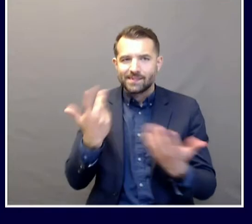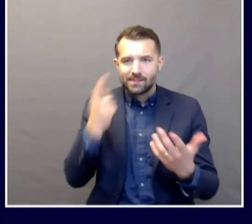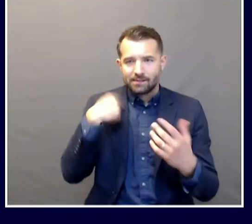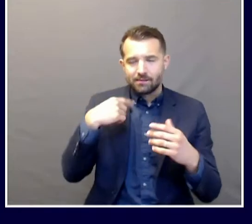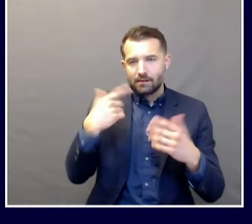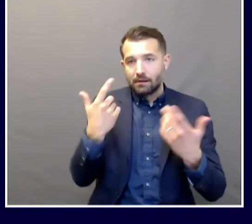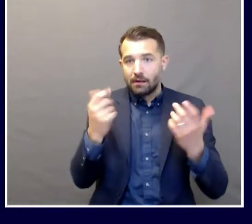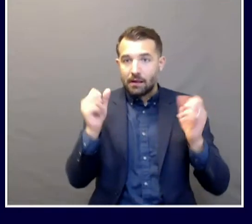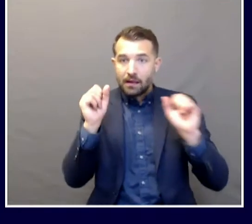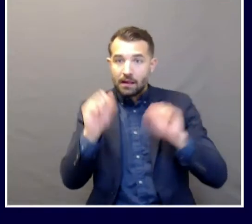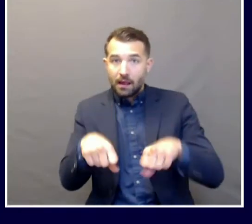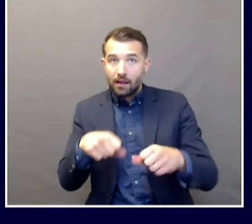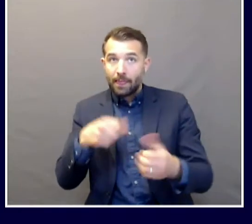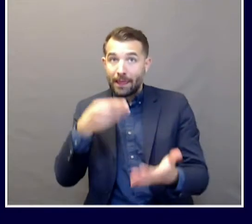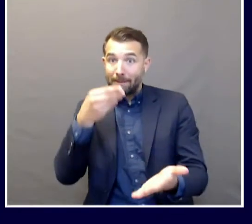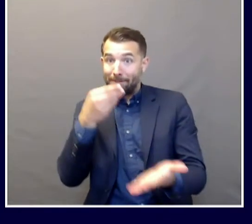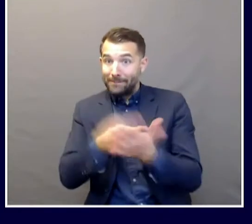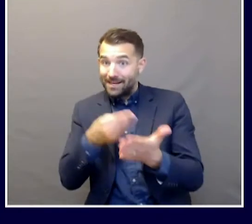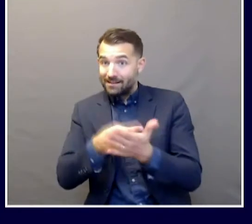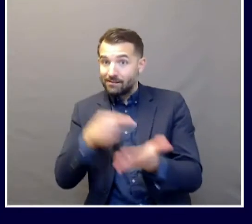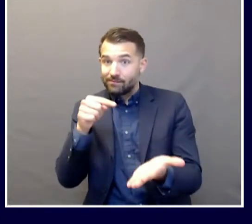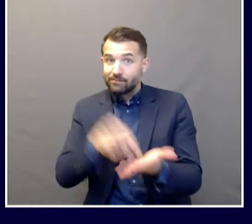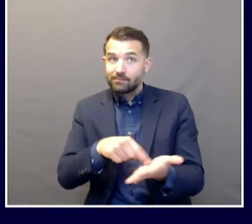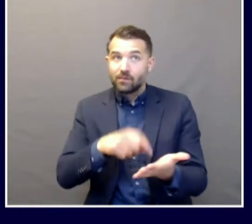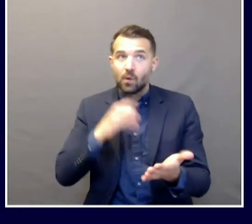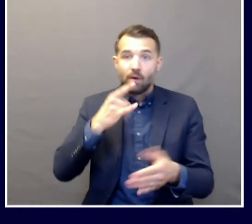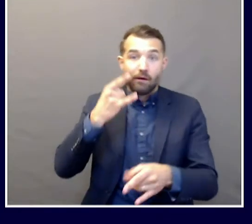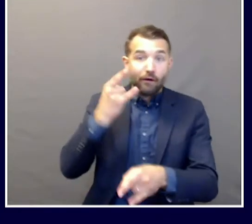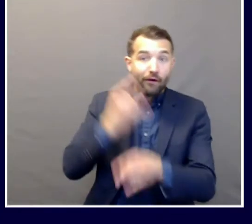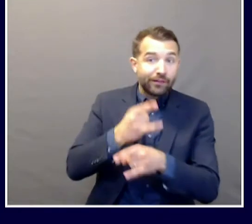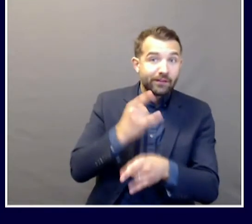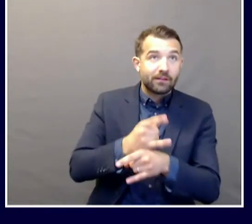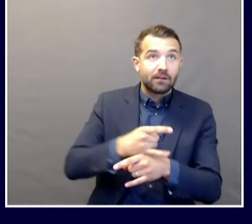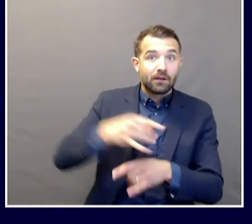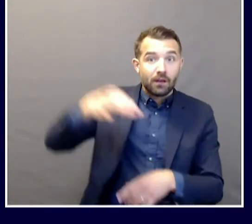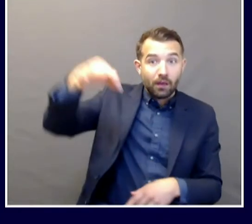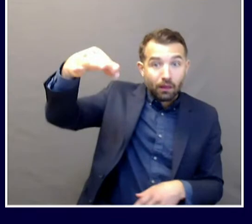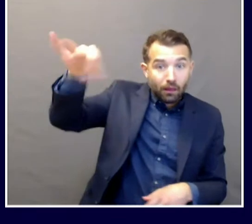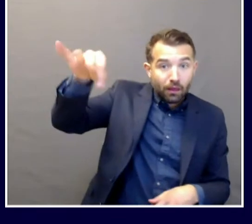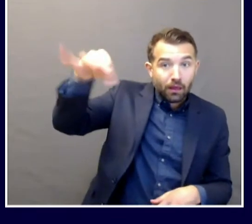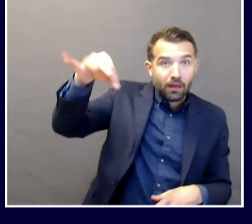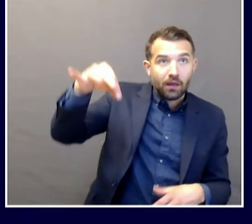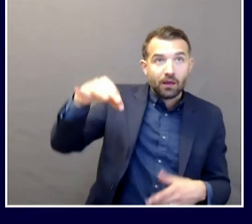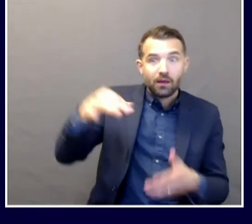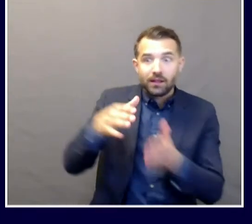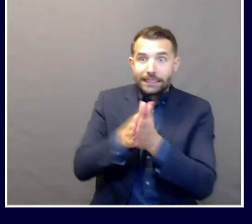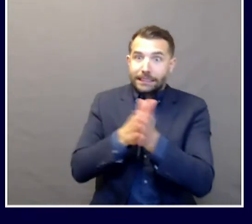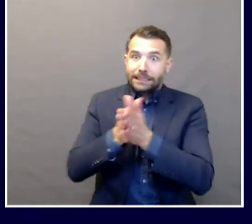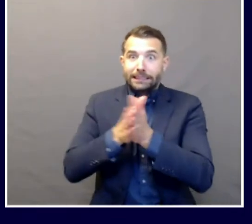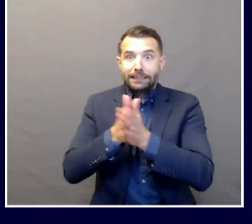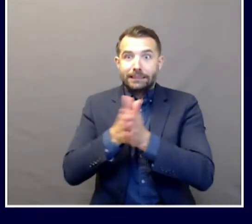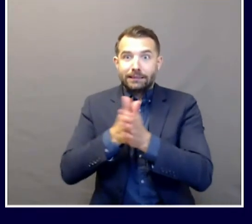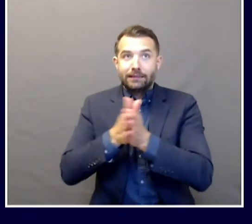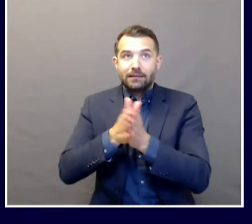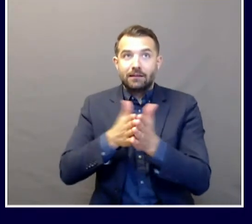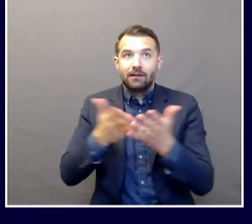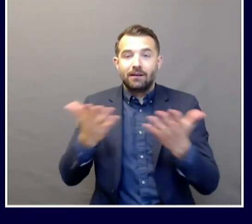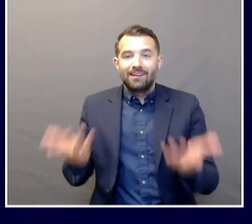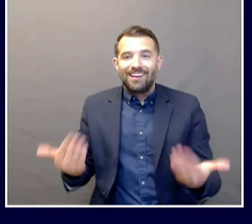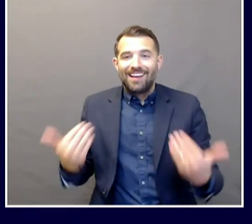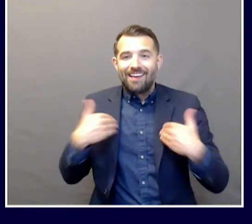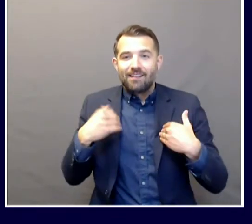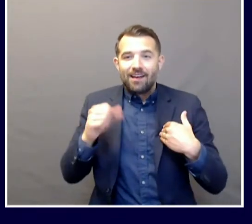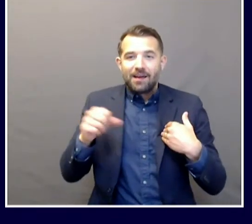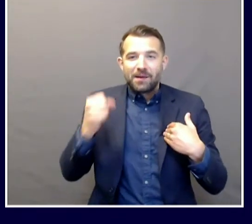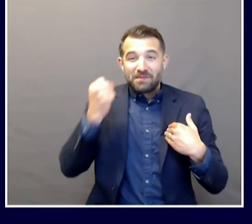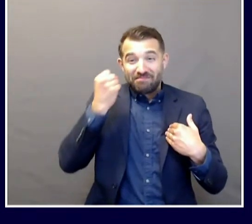alcohol-based incentives that are out there. But I also think it's important to make the case for getting the vaccine on